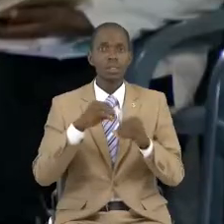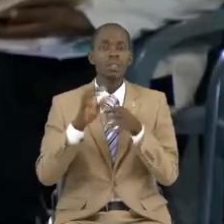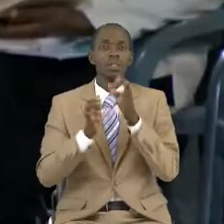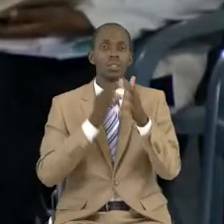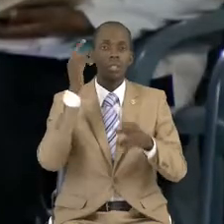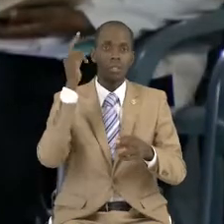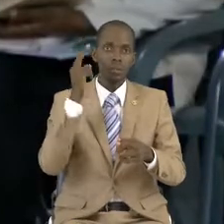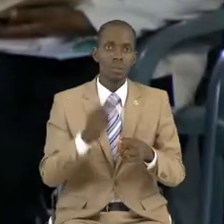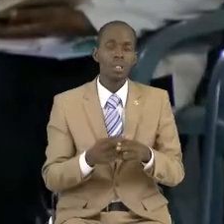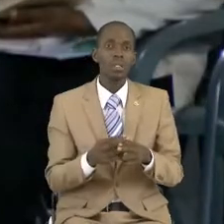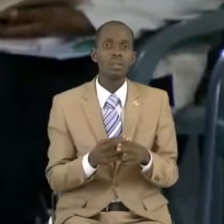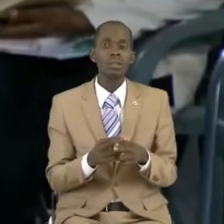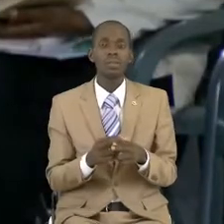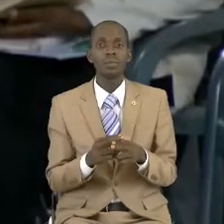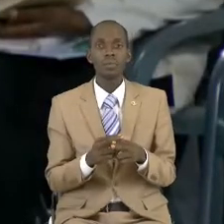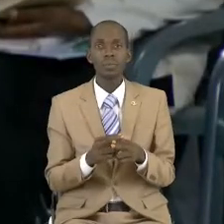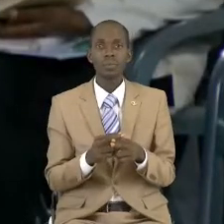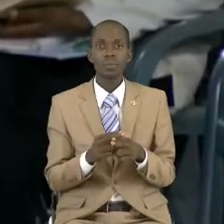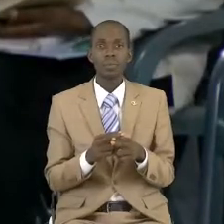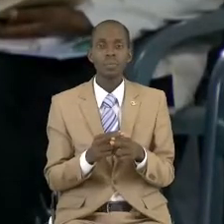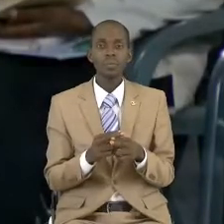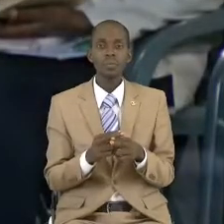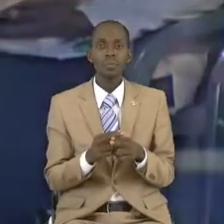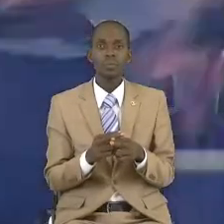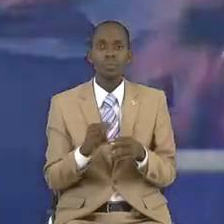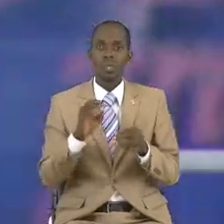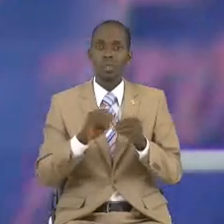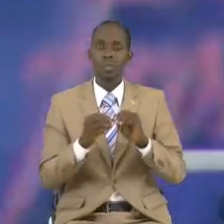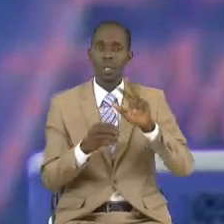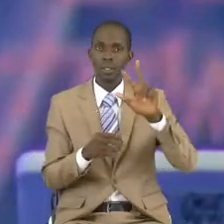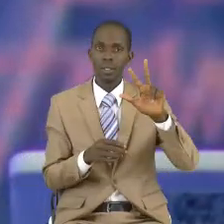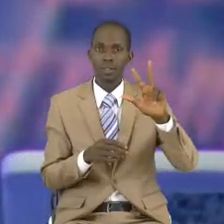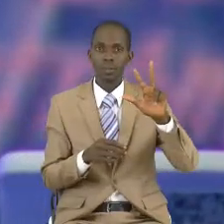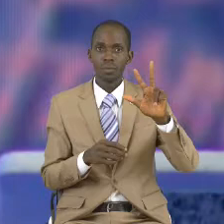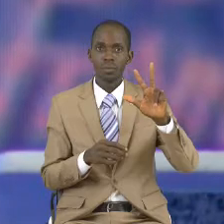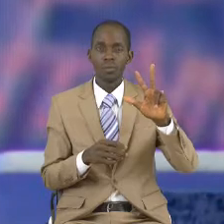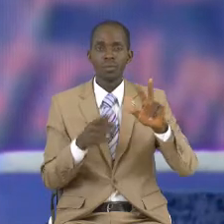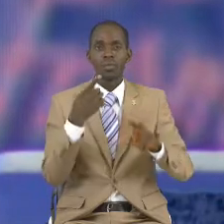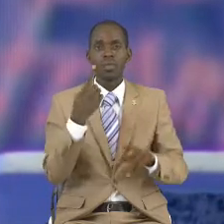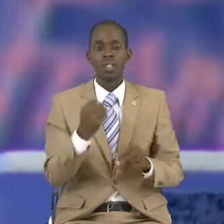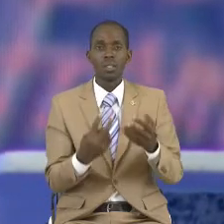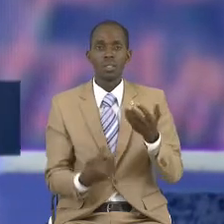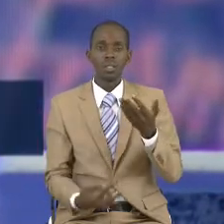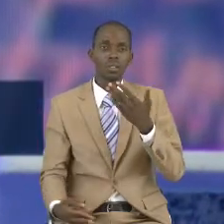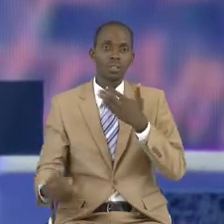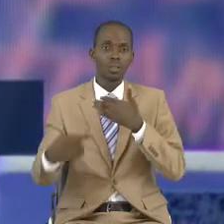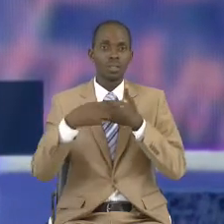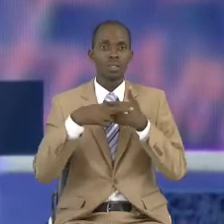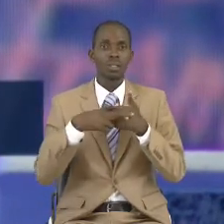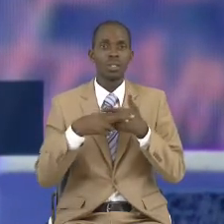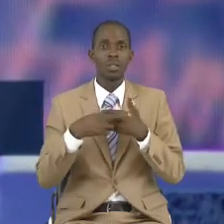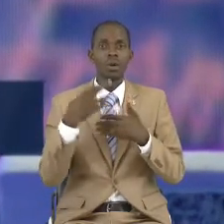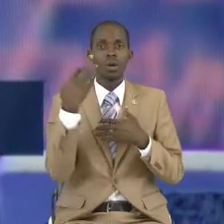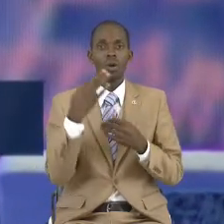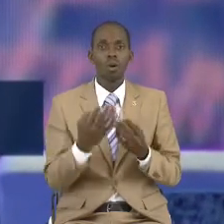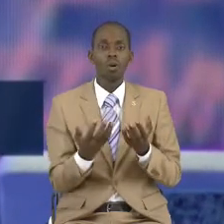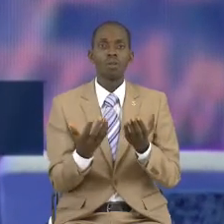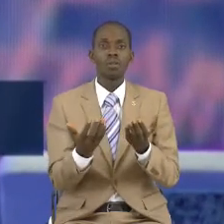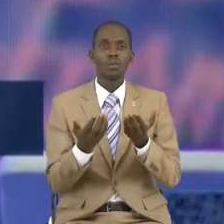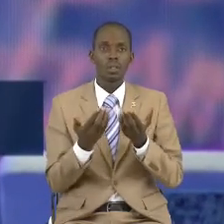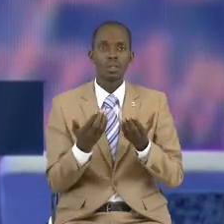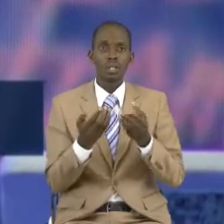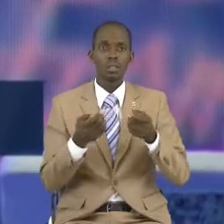name number three the restoration of desired dominion